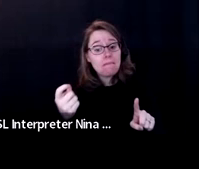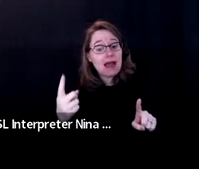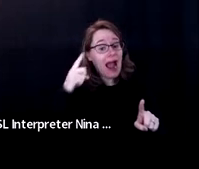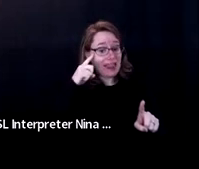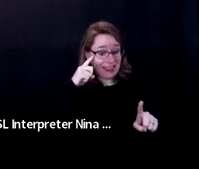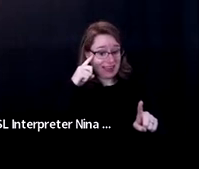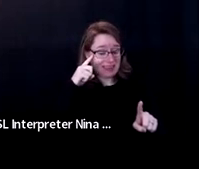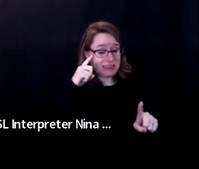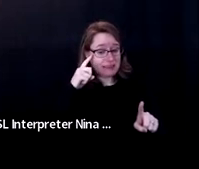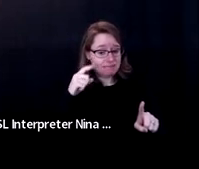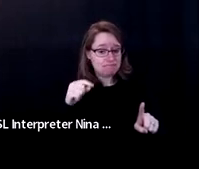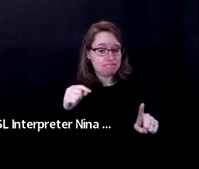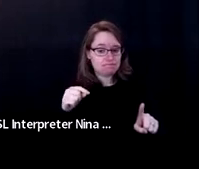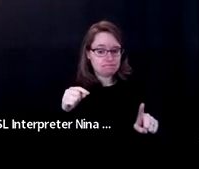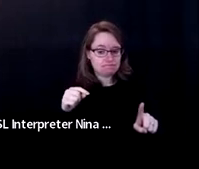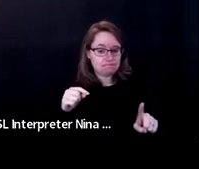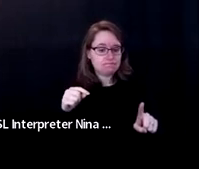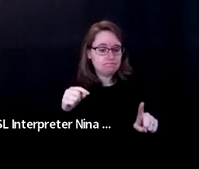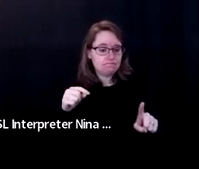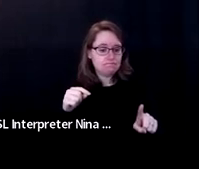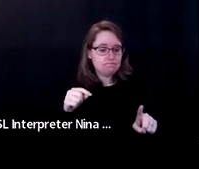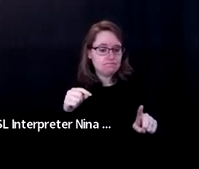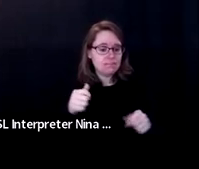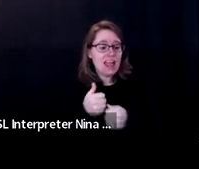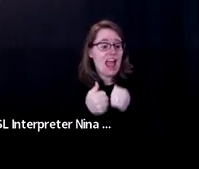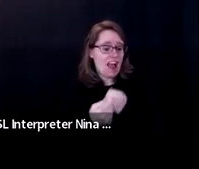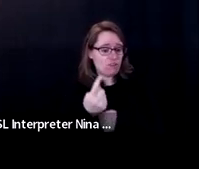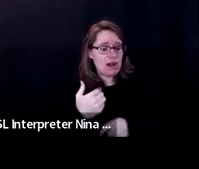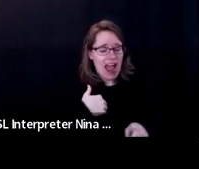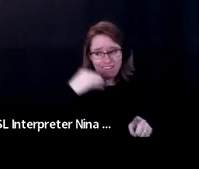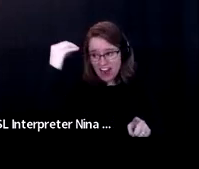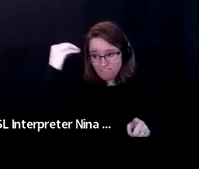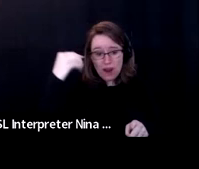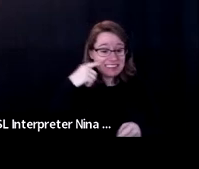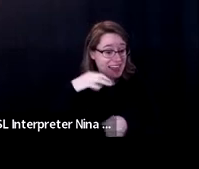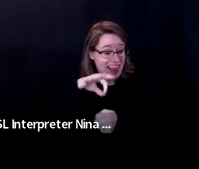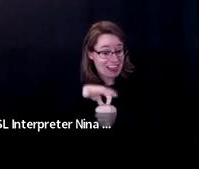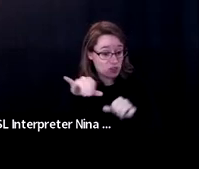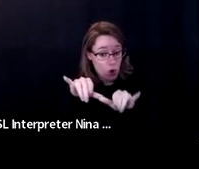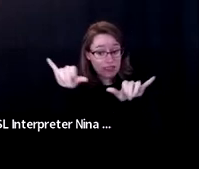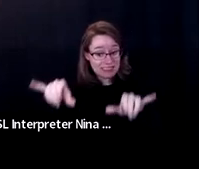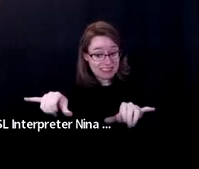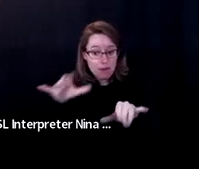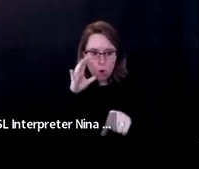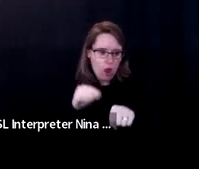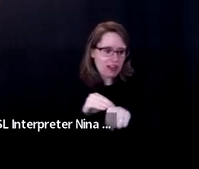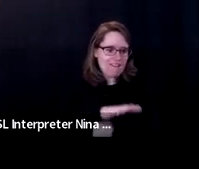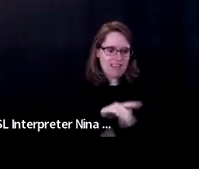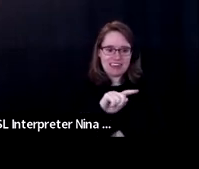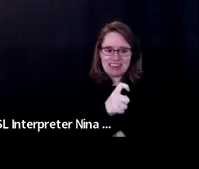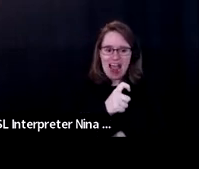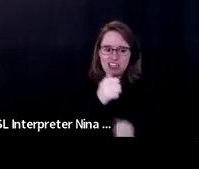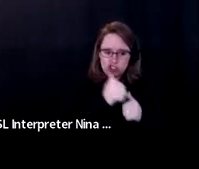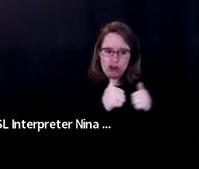everybody have a voice in our electoral system will also affect a tax structure that reflects our shared values. Like, what does it mean to have a shared